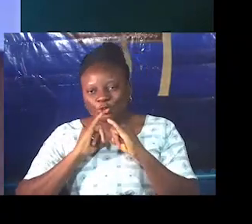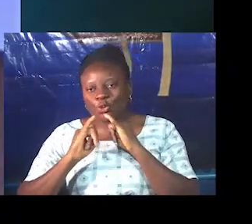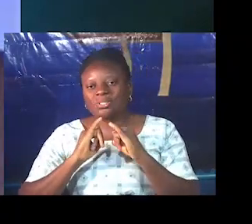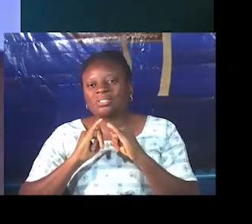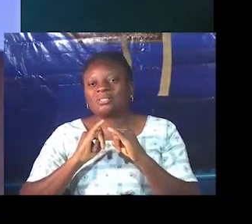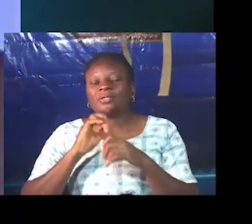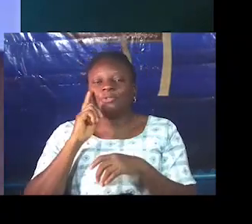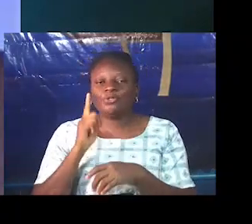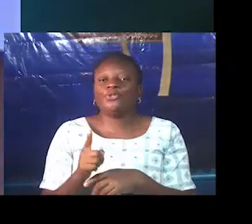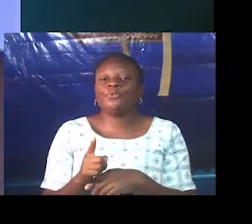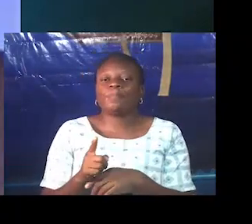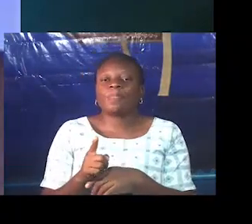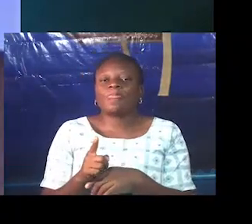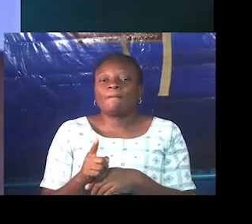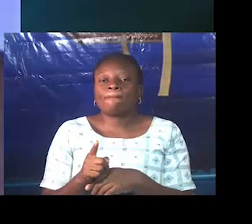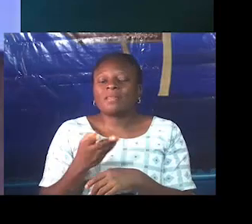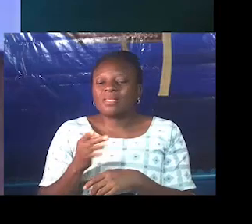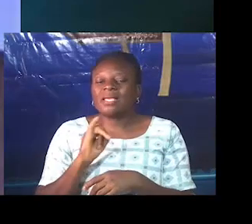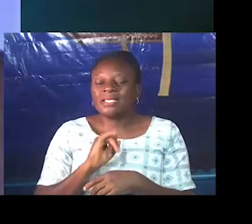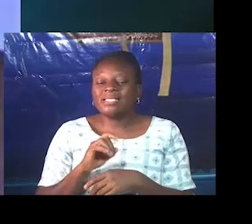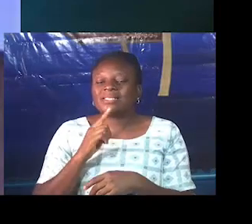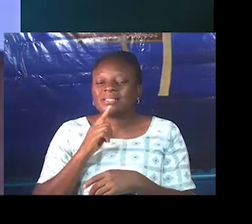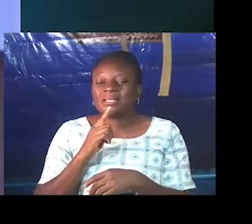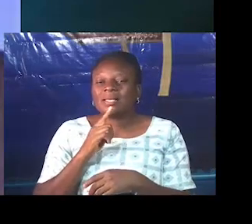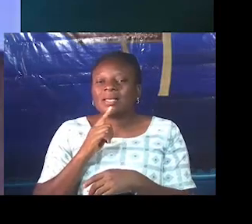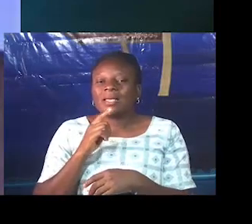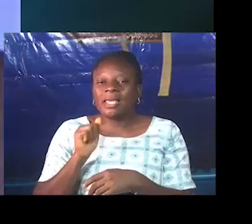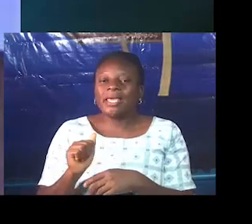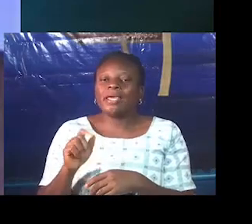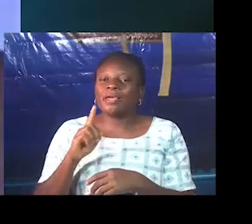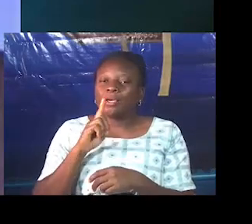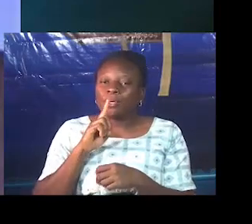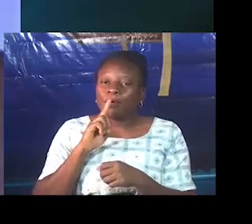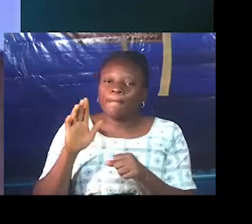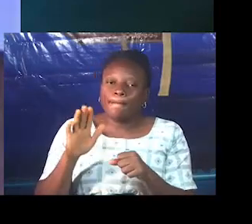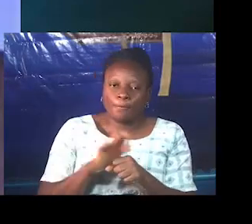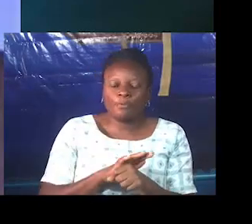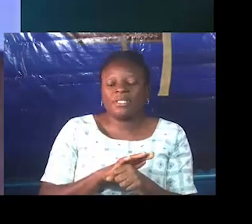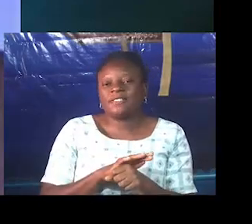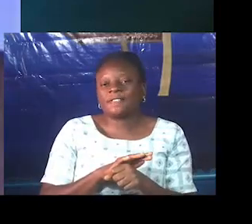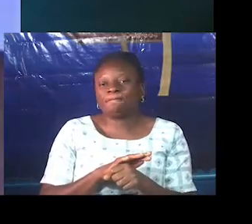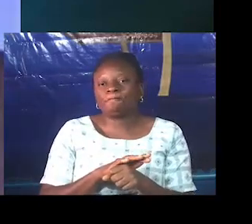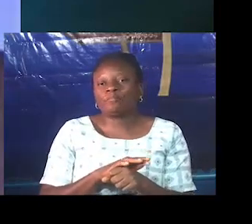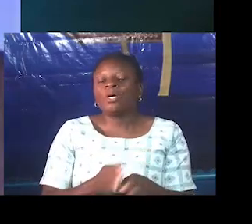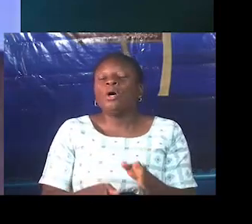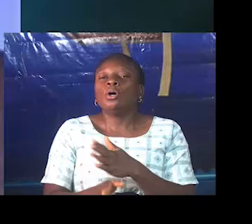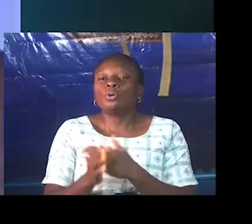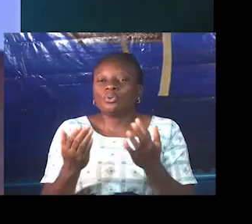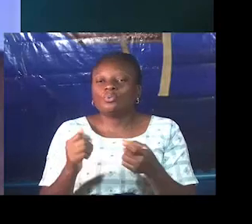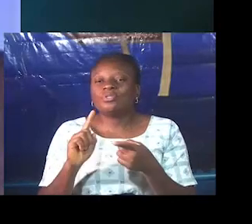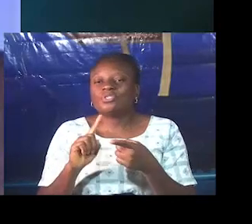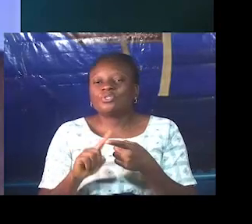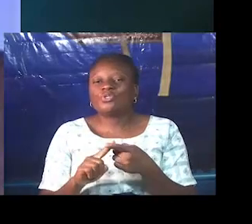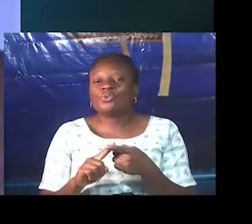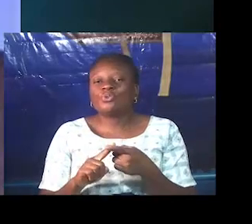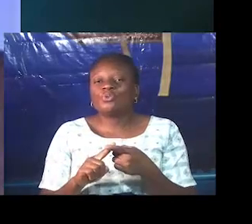So seeking to know the will of God for you is not as if he will not lead you. He wants to lead you, wants to guide you. He